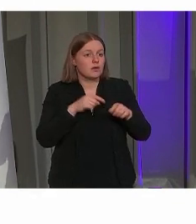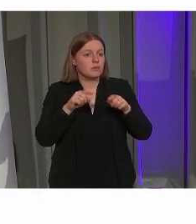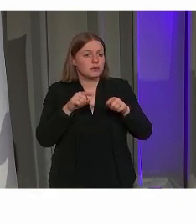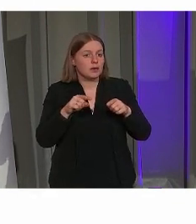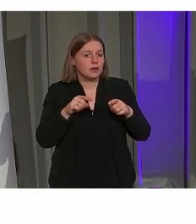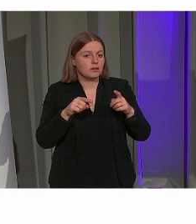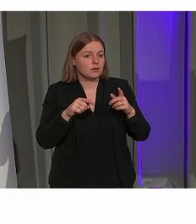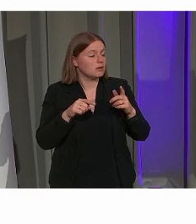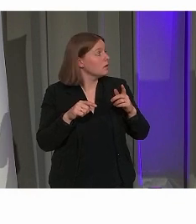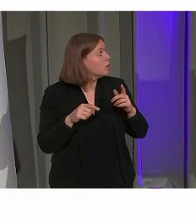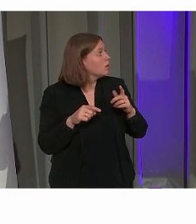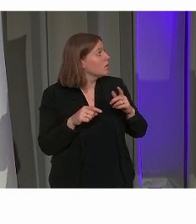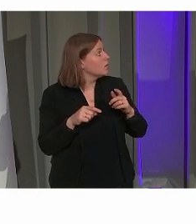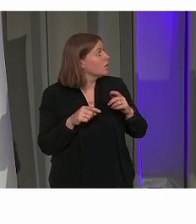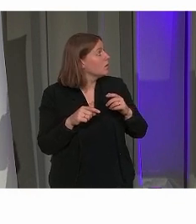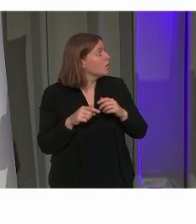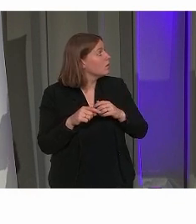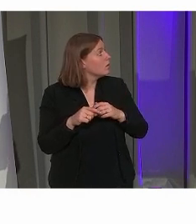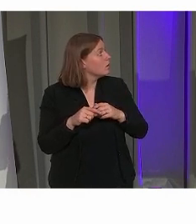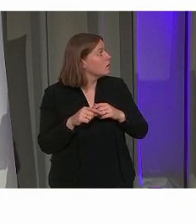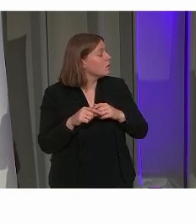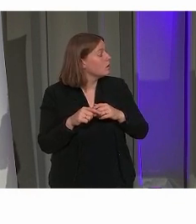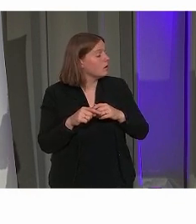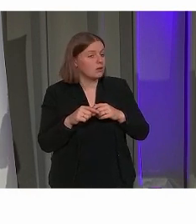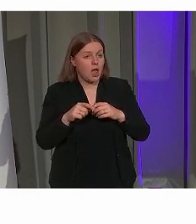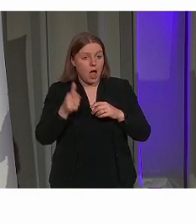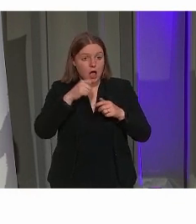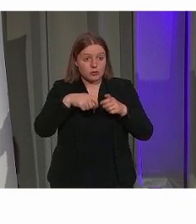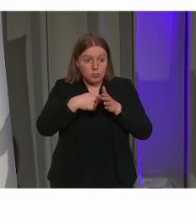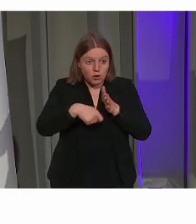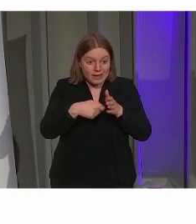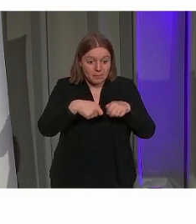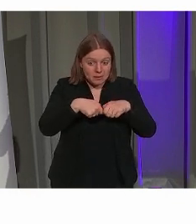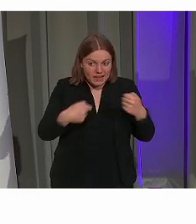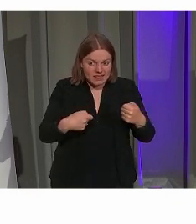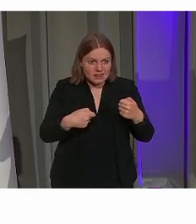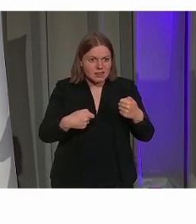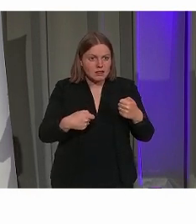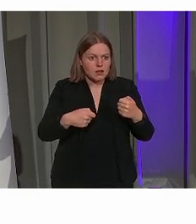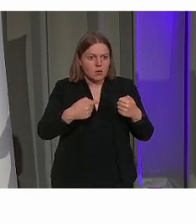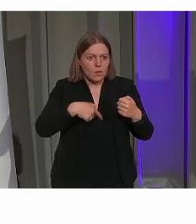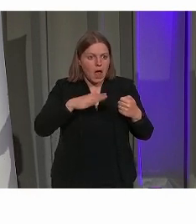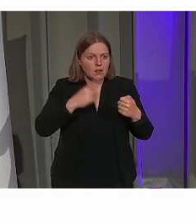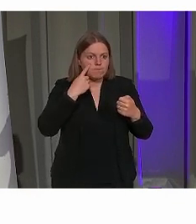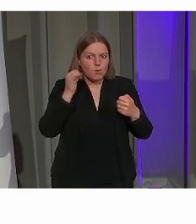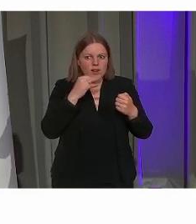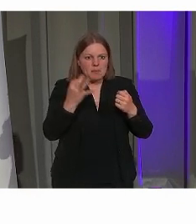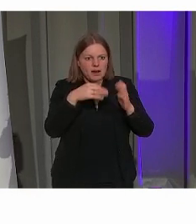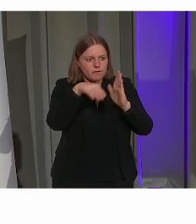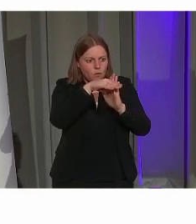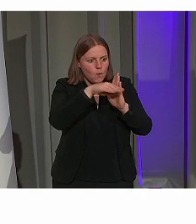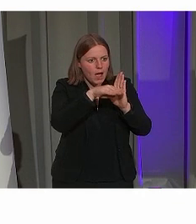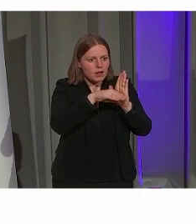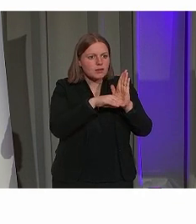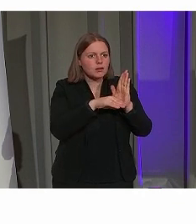a continuous route. So this is actually a perfect example of how a project goes.